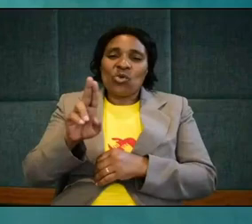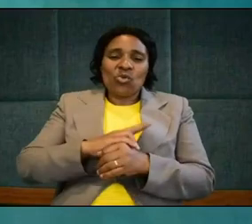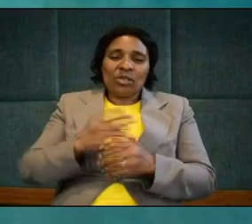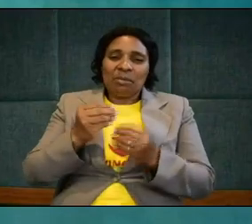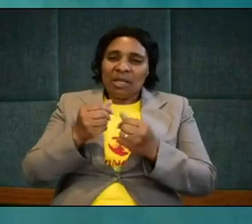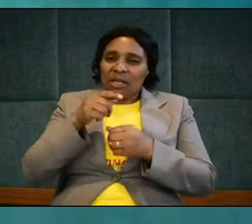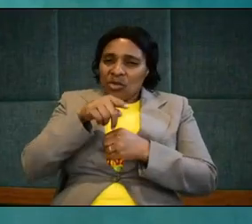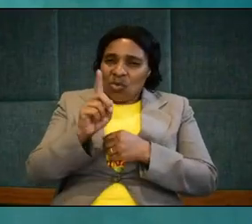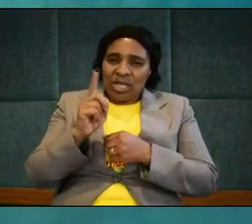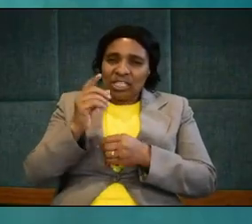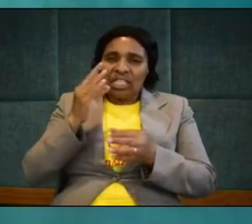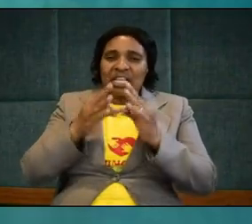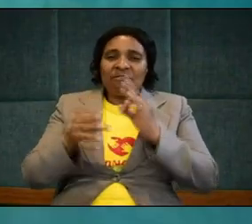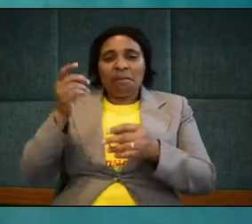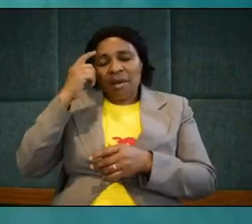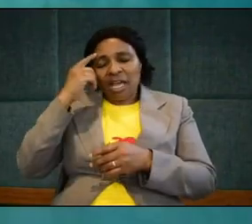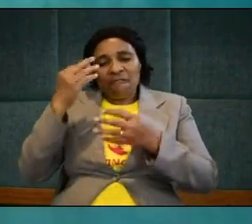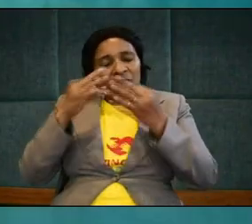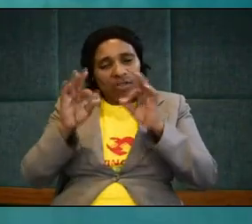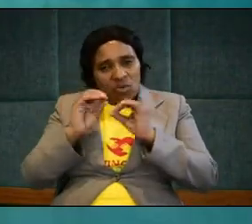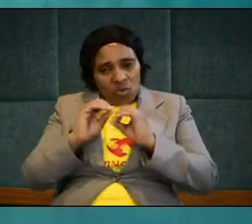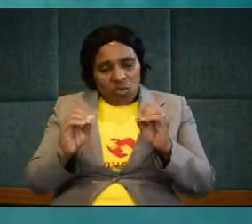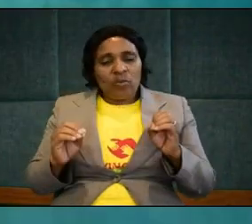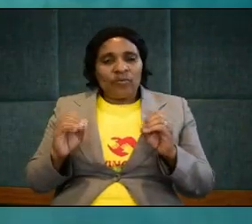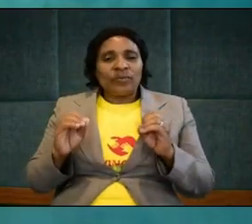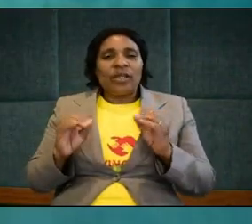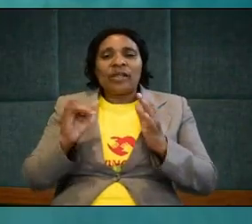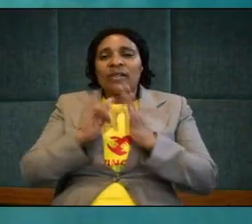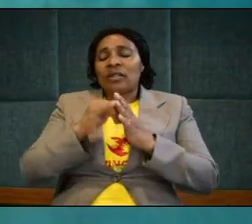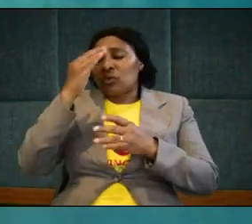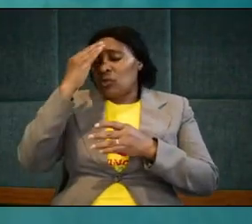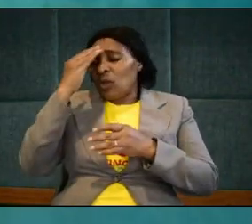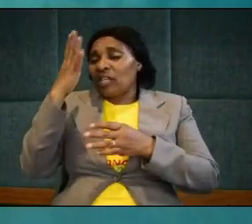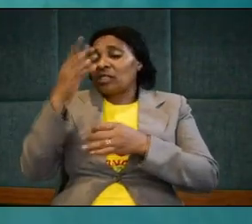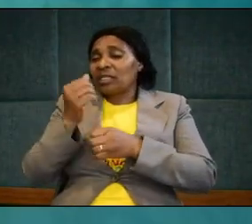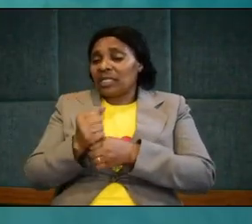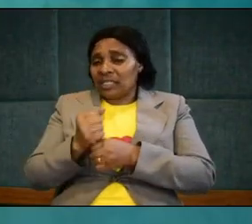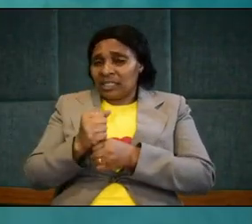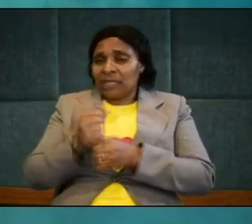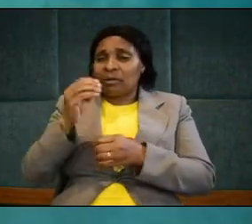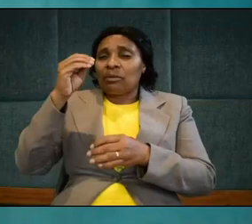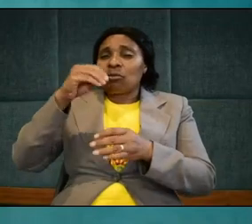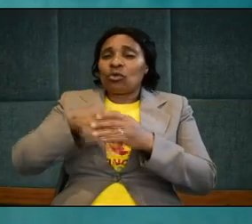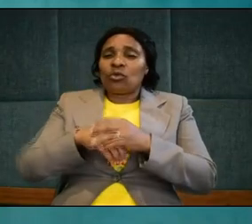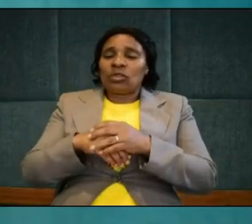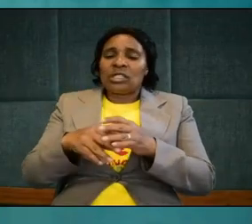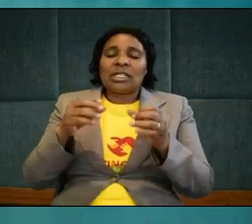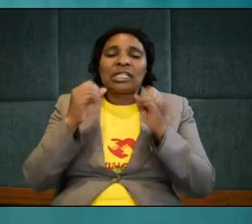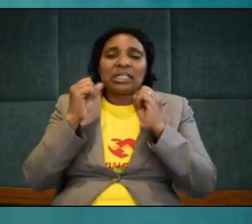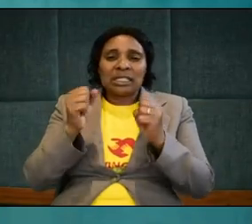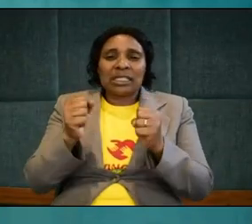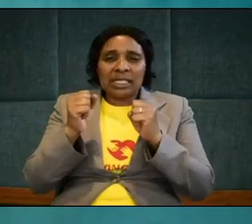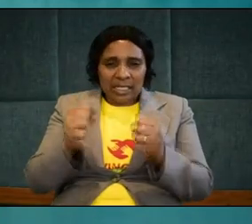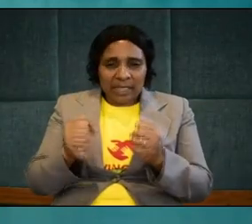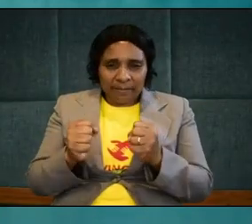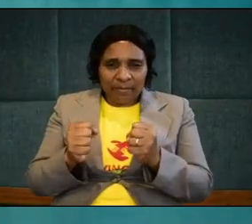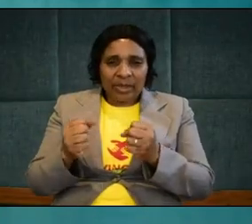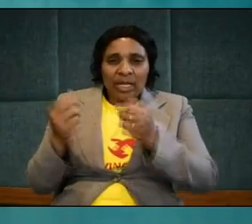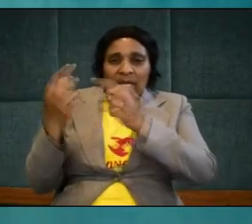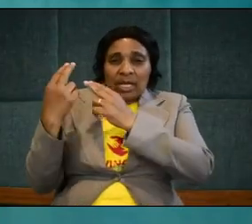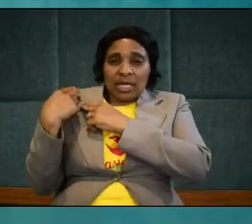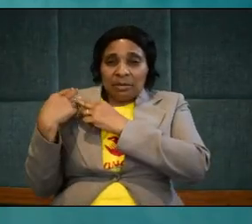money if your mind is not free. And that's why trust can be put as a firm reliance on someone's